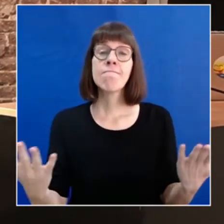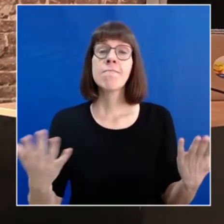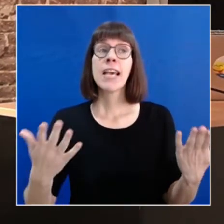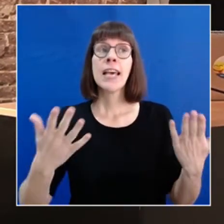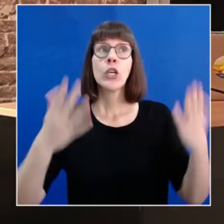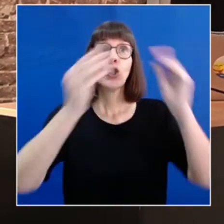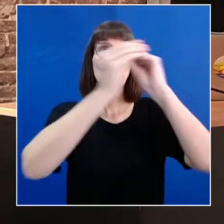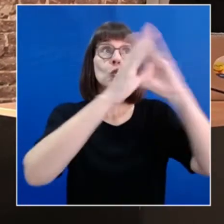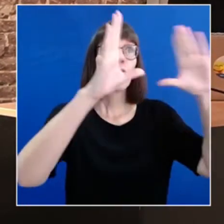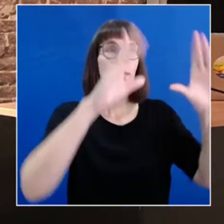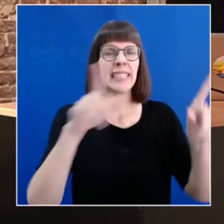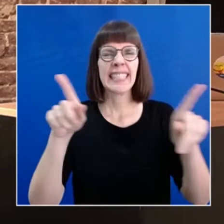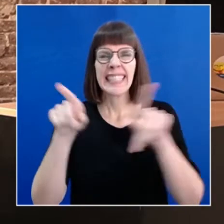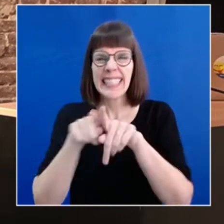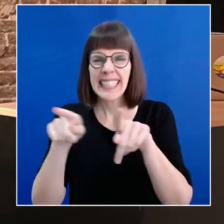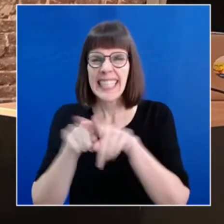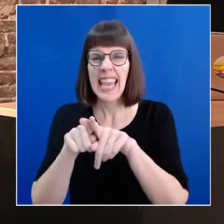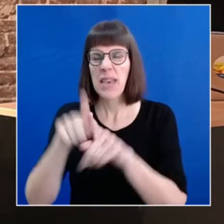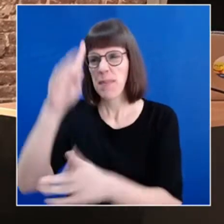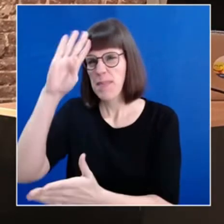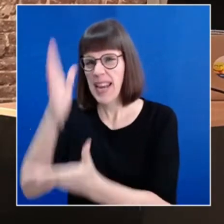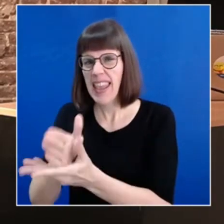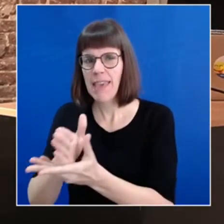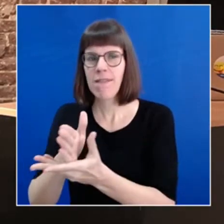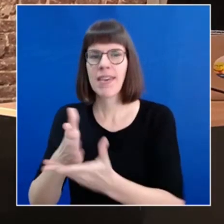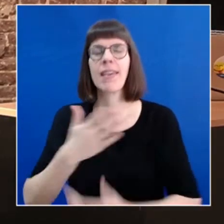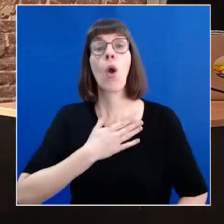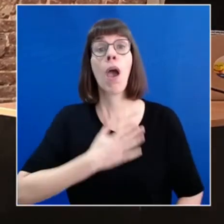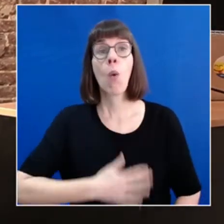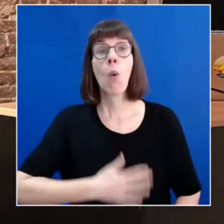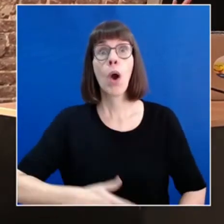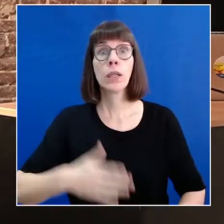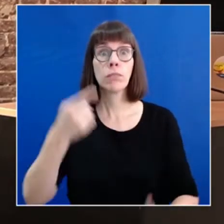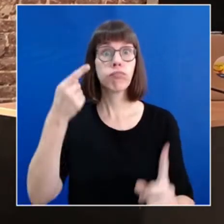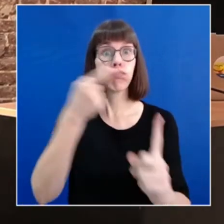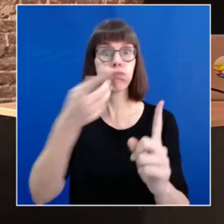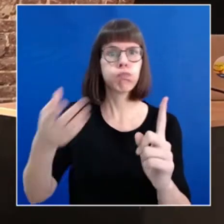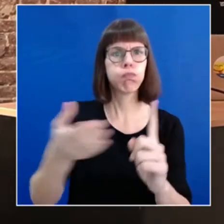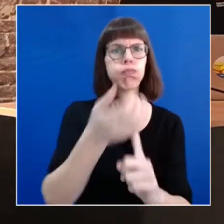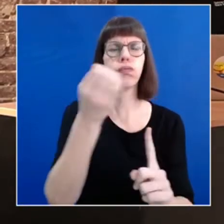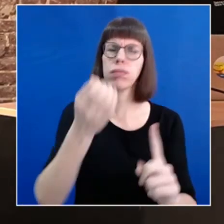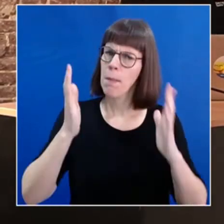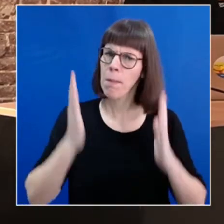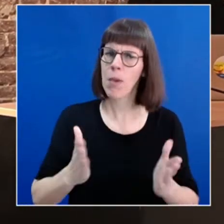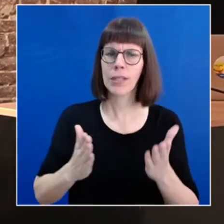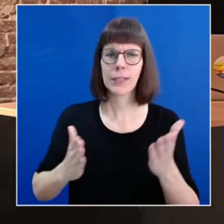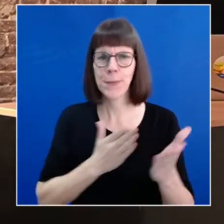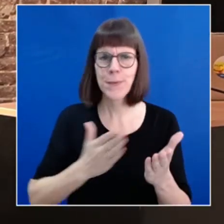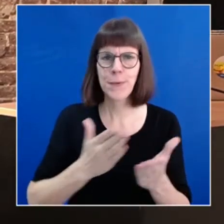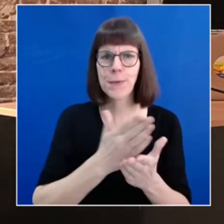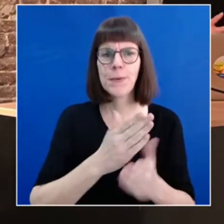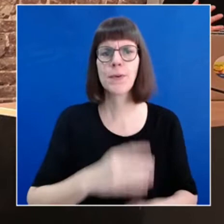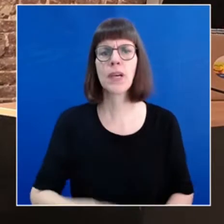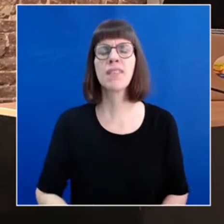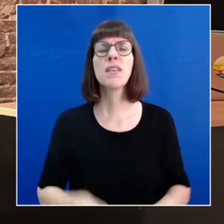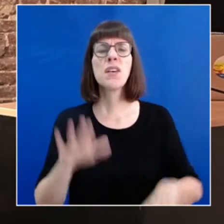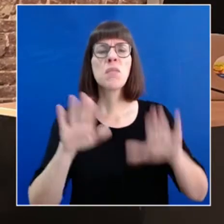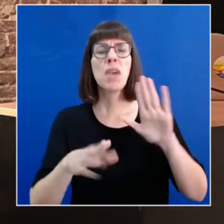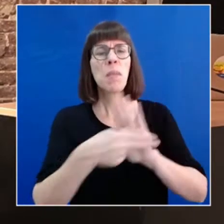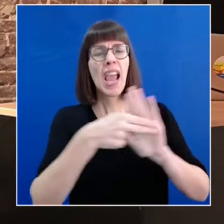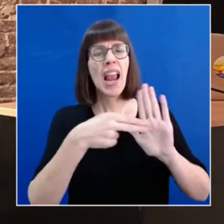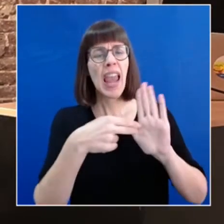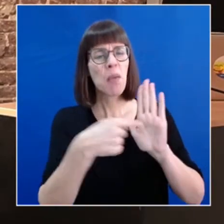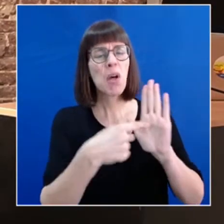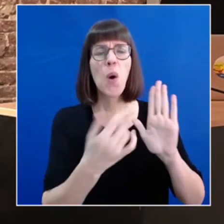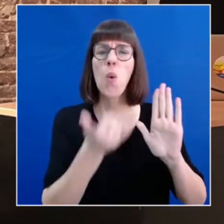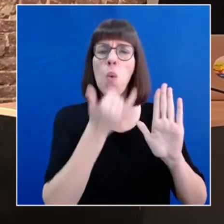about going for your dreams, having dreams, and even if it's not fit with the right label, it's not only a